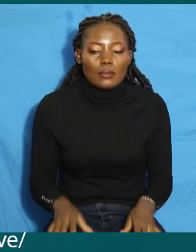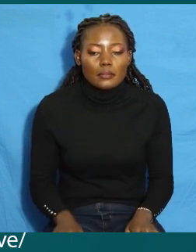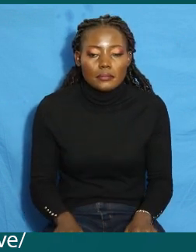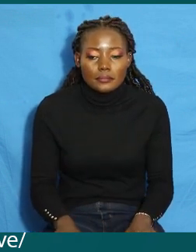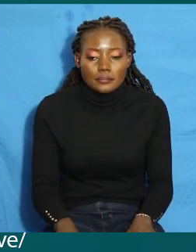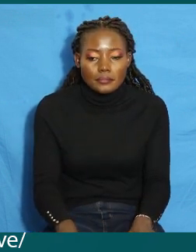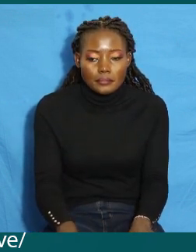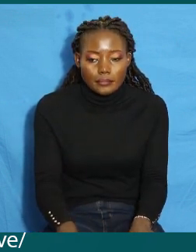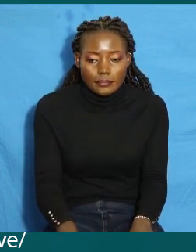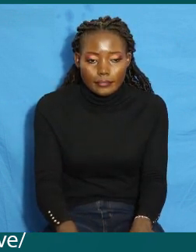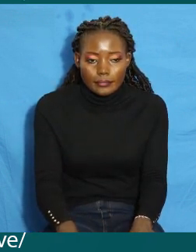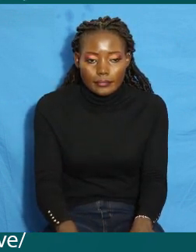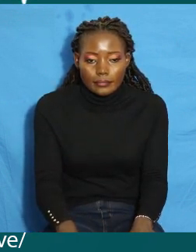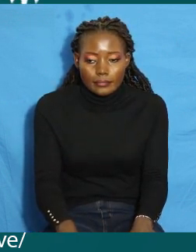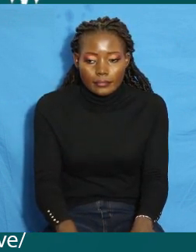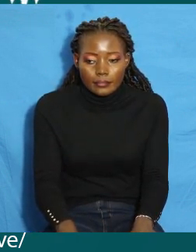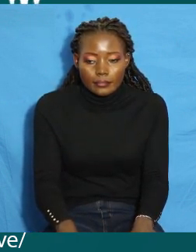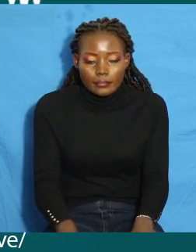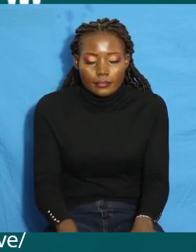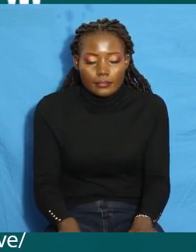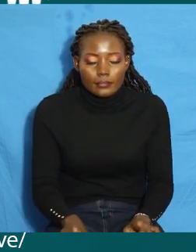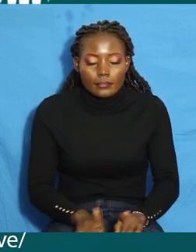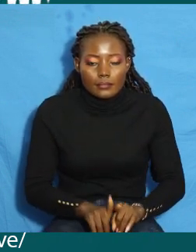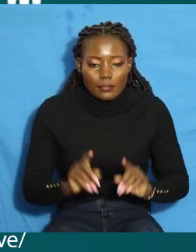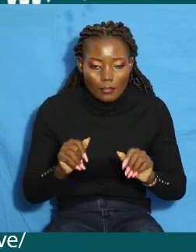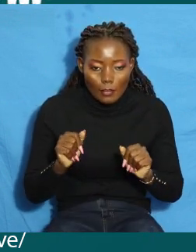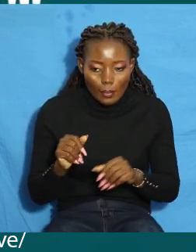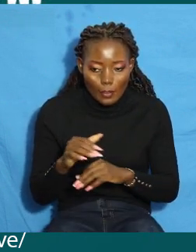As necessary, you could seek for medical assistance,